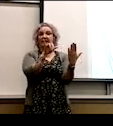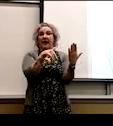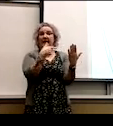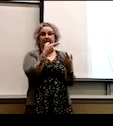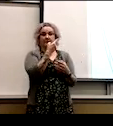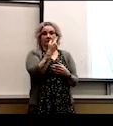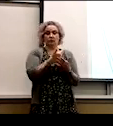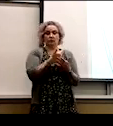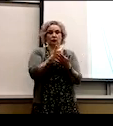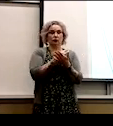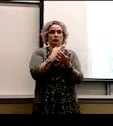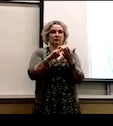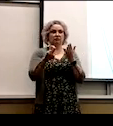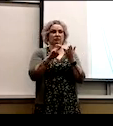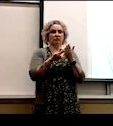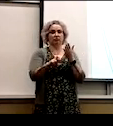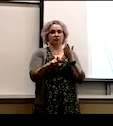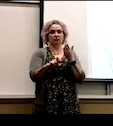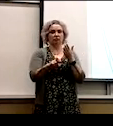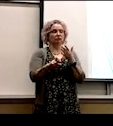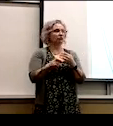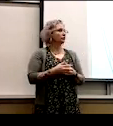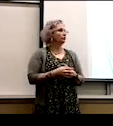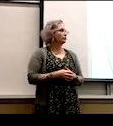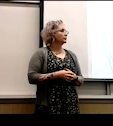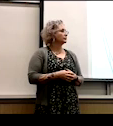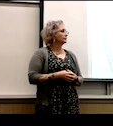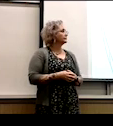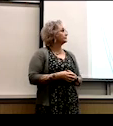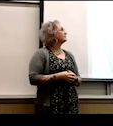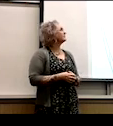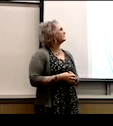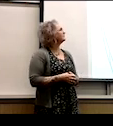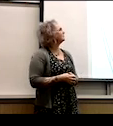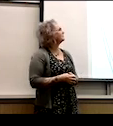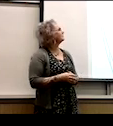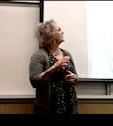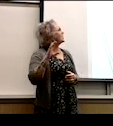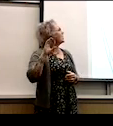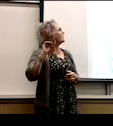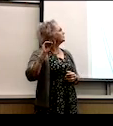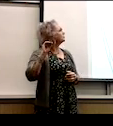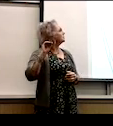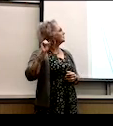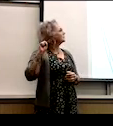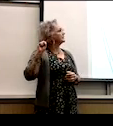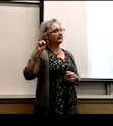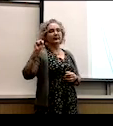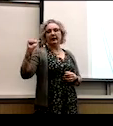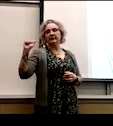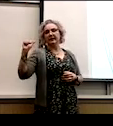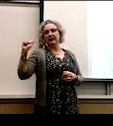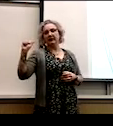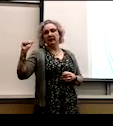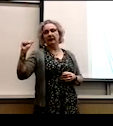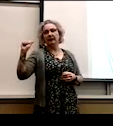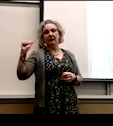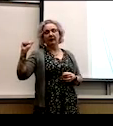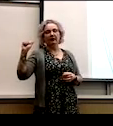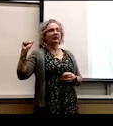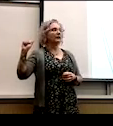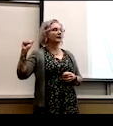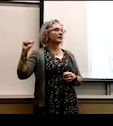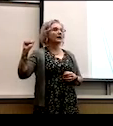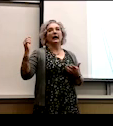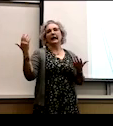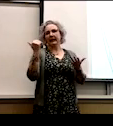review in 2007. Then again, obstructive sleep apnea, it shifts the metabolism of the big amyloid